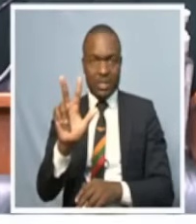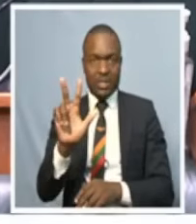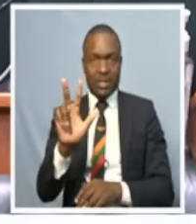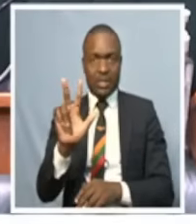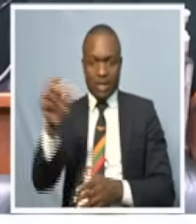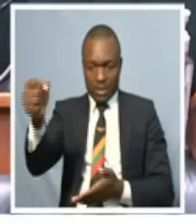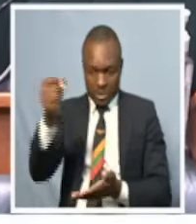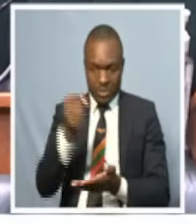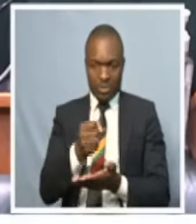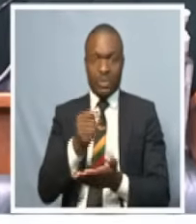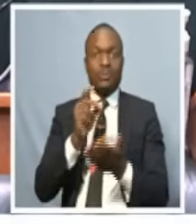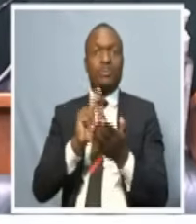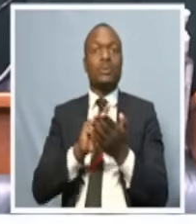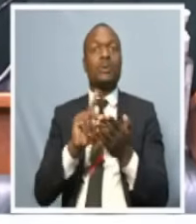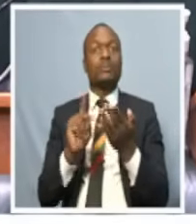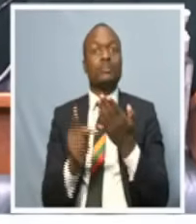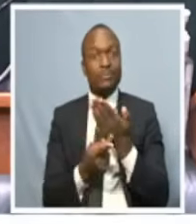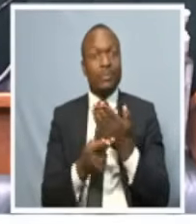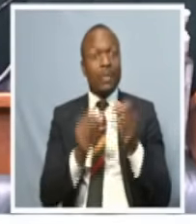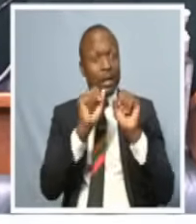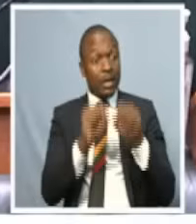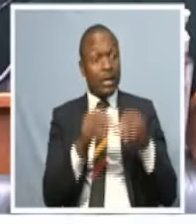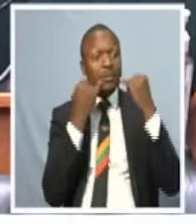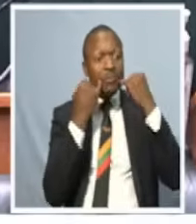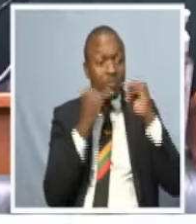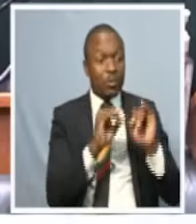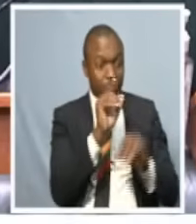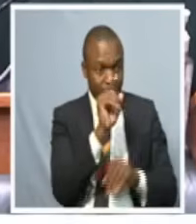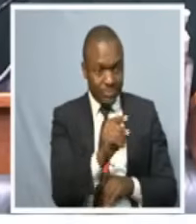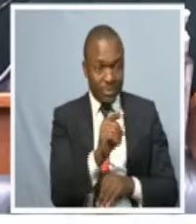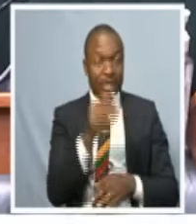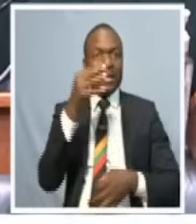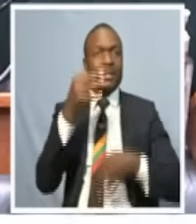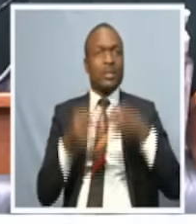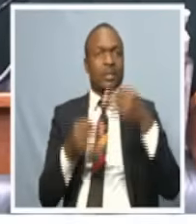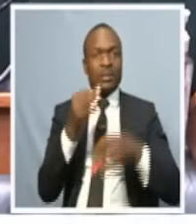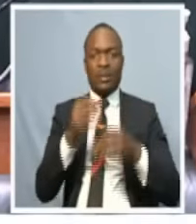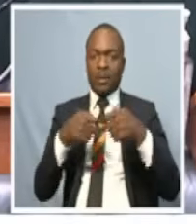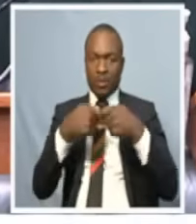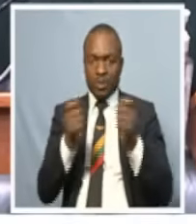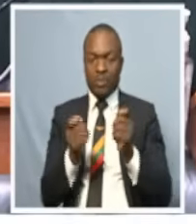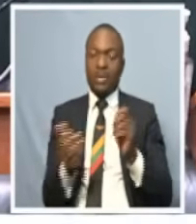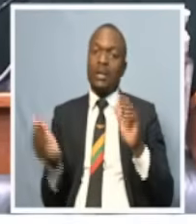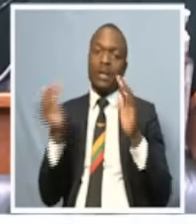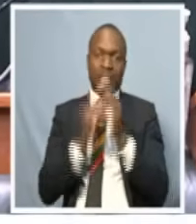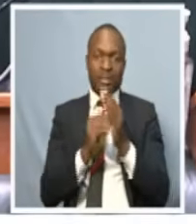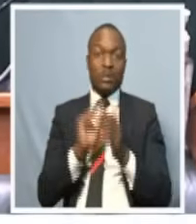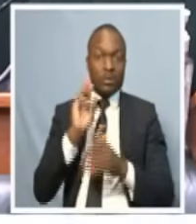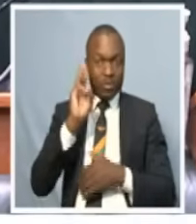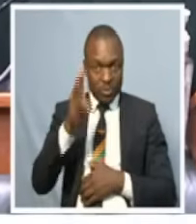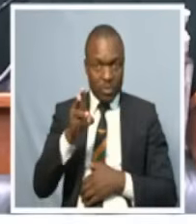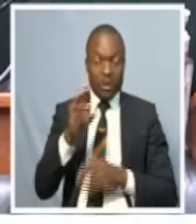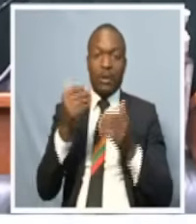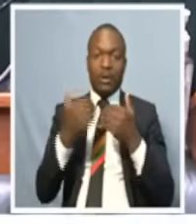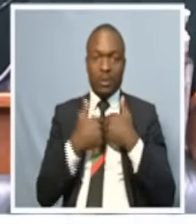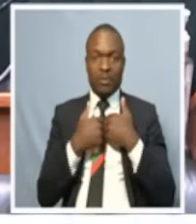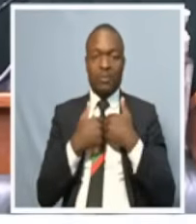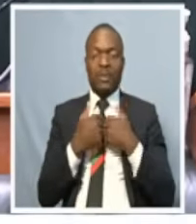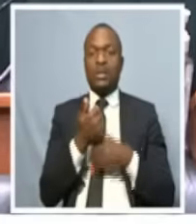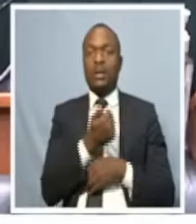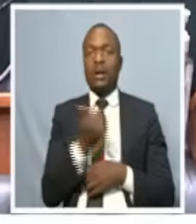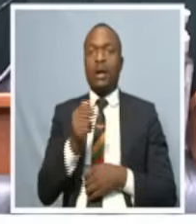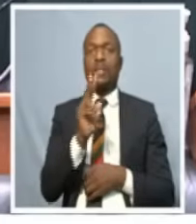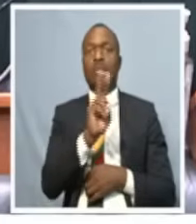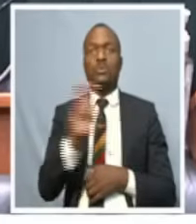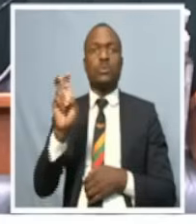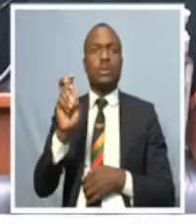2023 recruitment. And I can tell you, if we had opened again, we are going to have another maybe